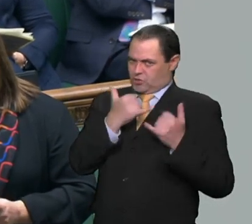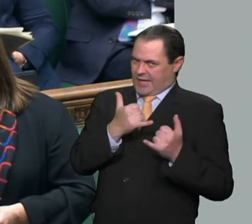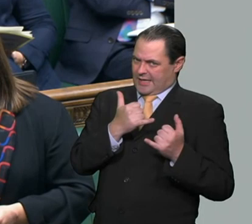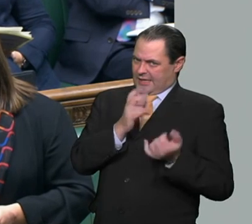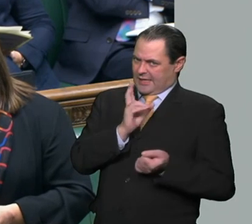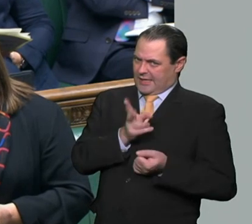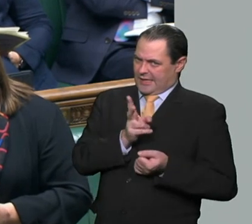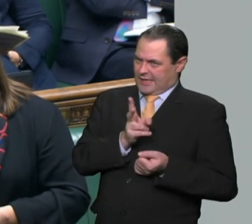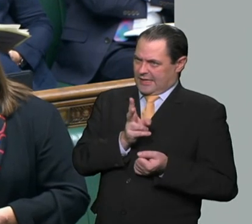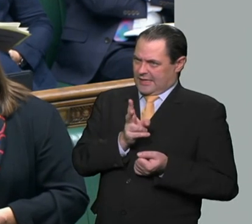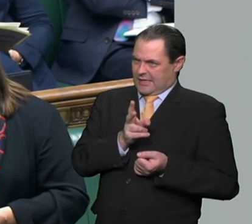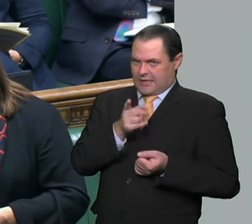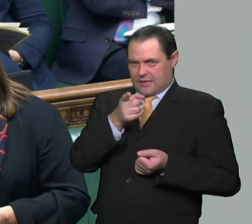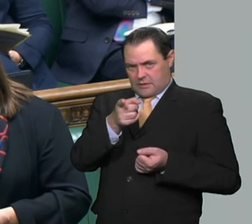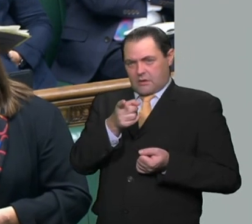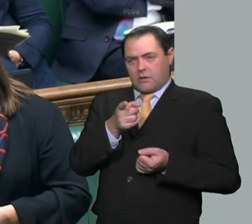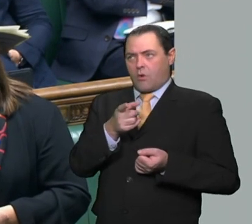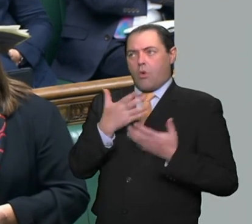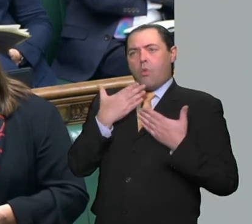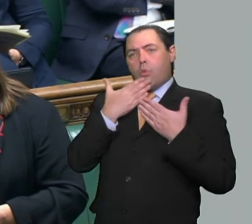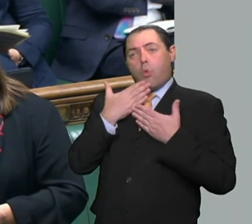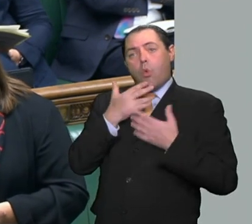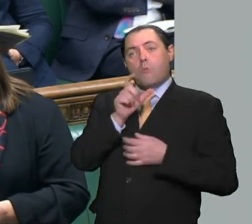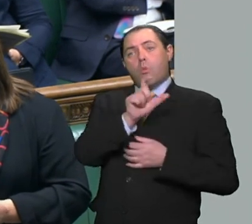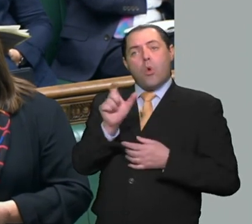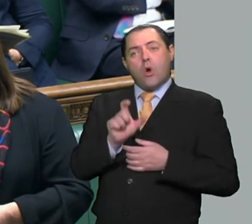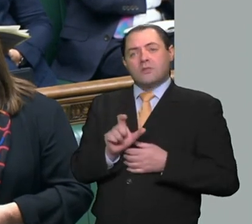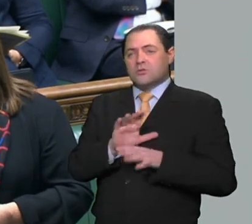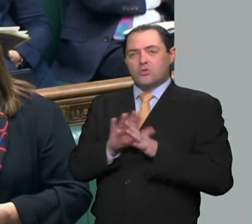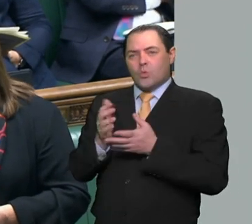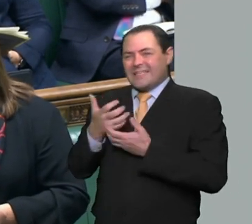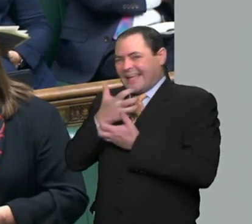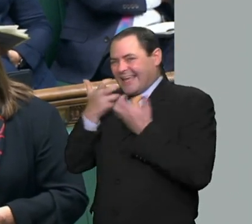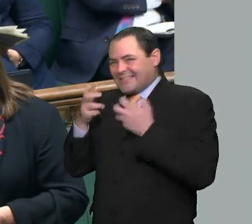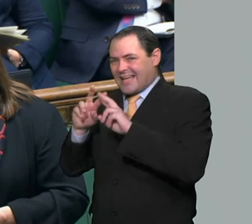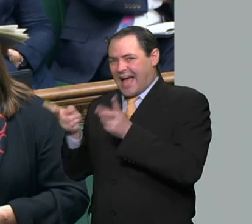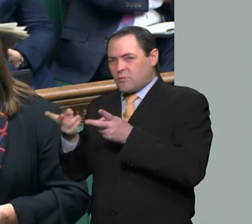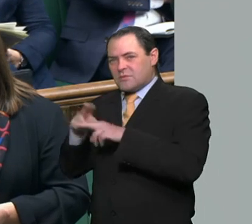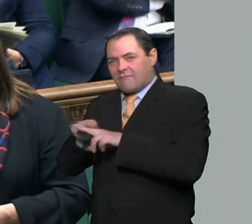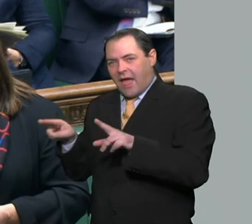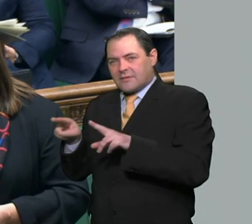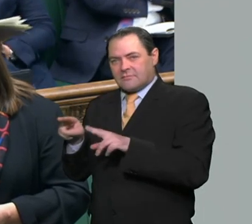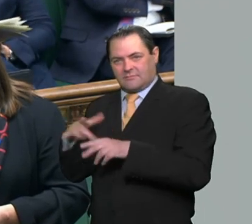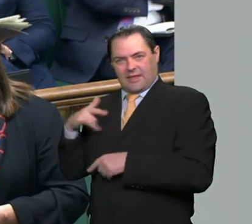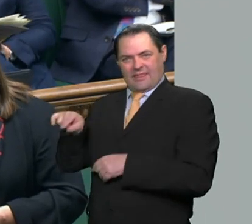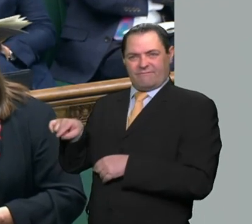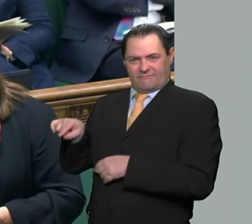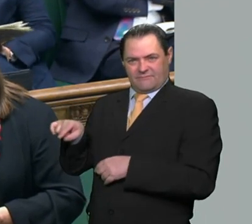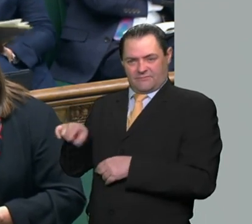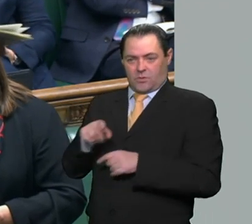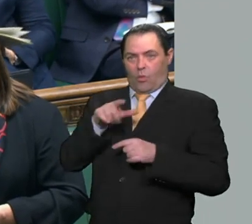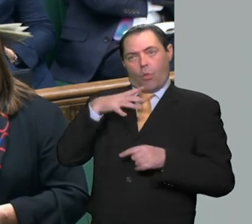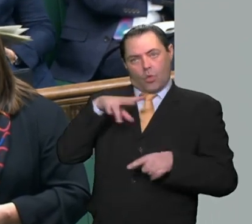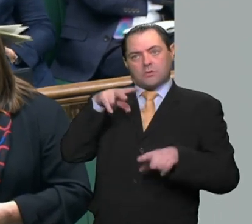again. And I have to say to him, warm words don't heat homes. And unless these Tory cuts are reversed, we will